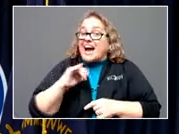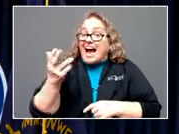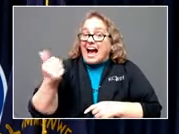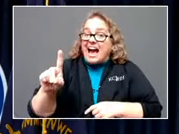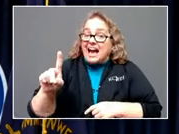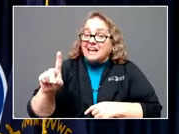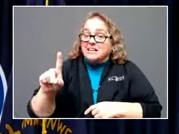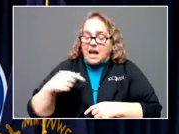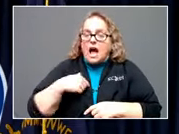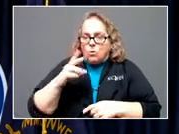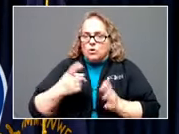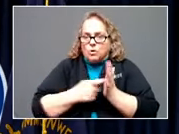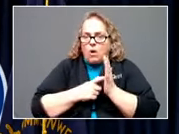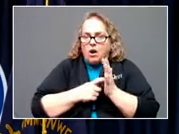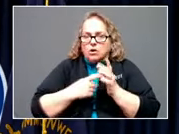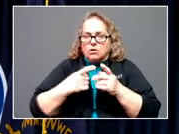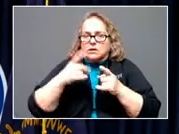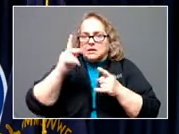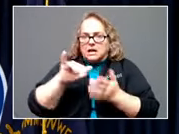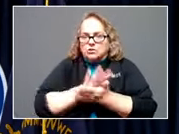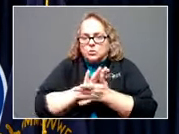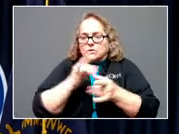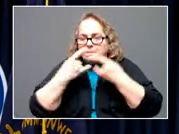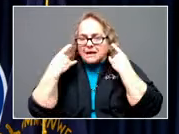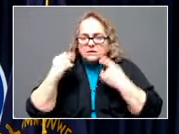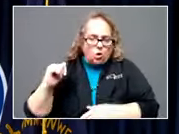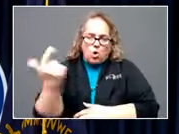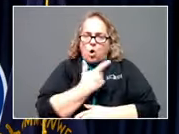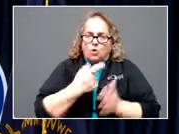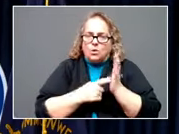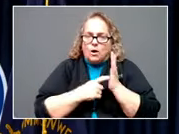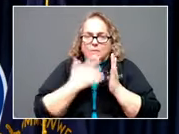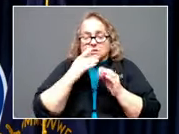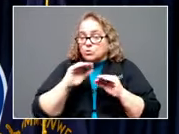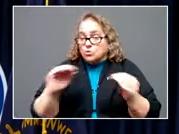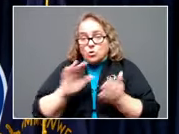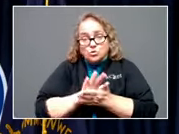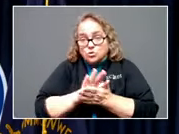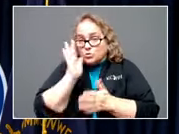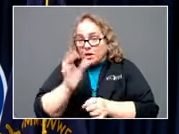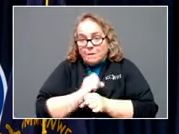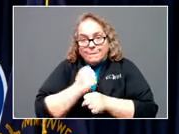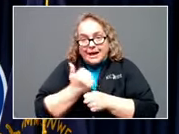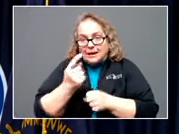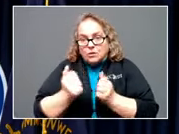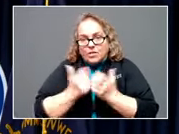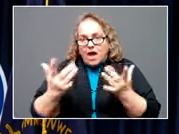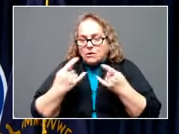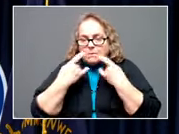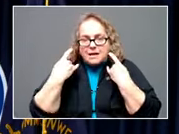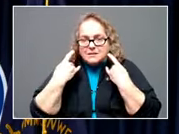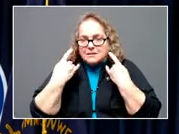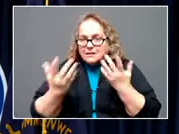because no school is going to make it without doing it. If you look at the numbers that we have seen and you heard Dr.